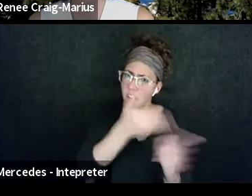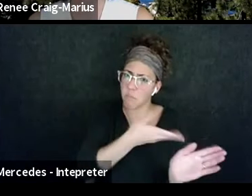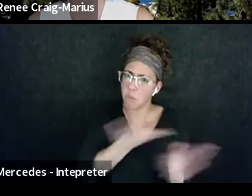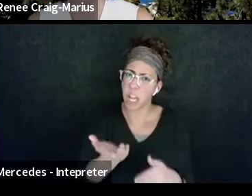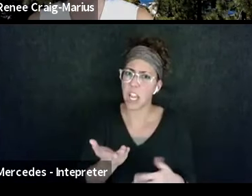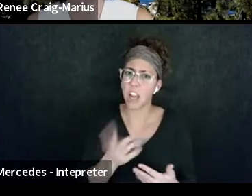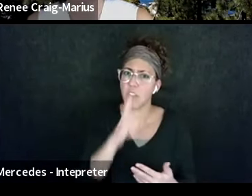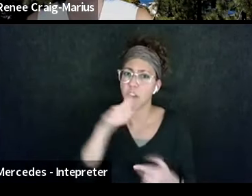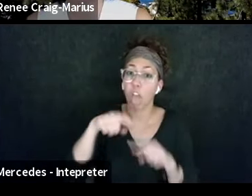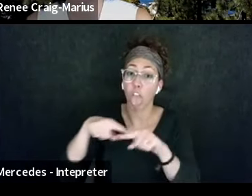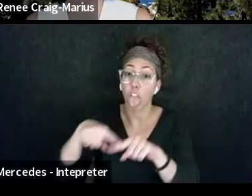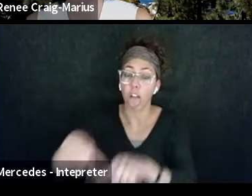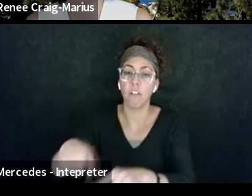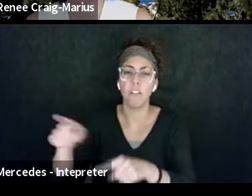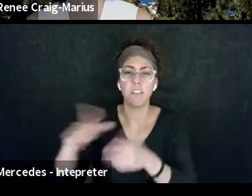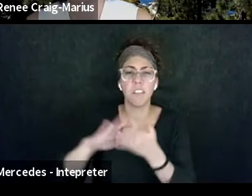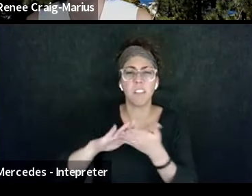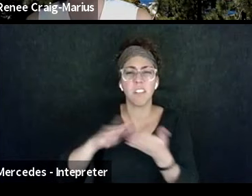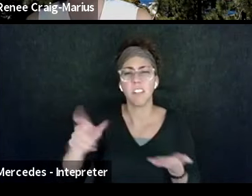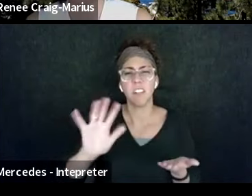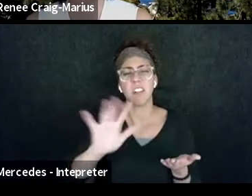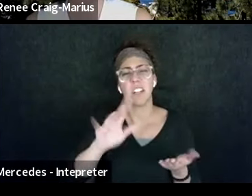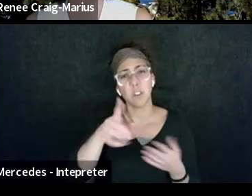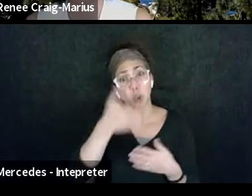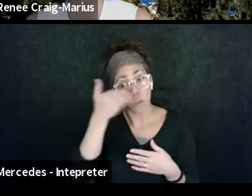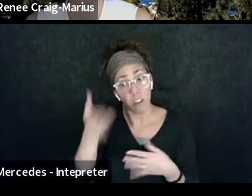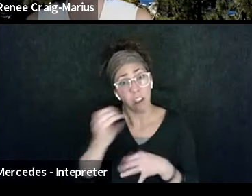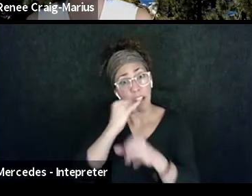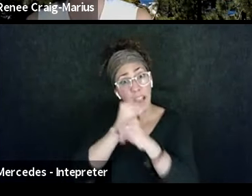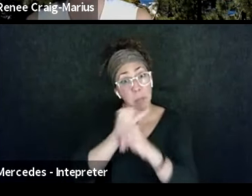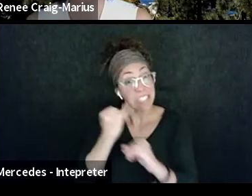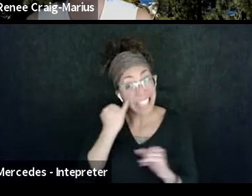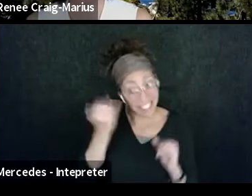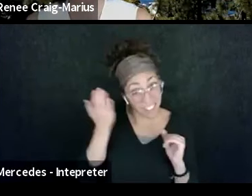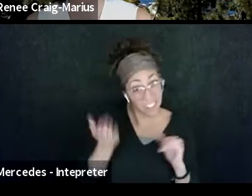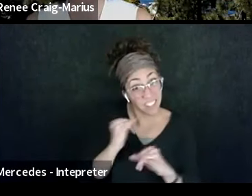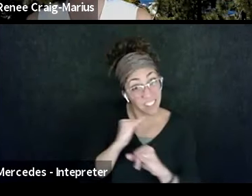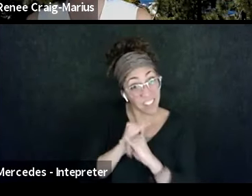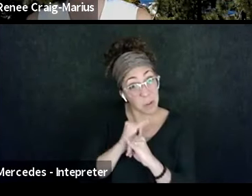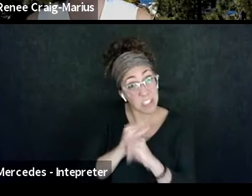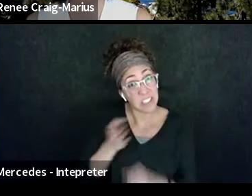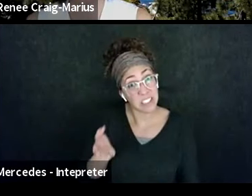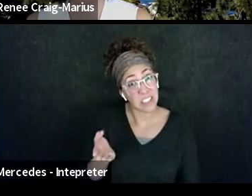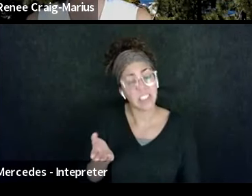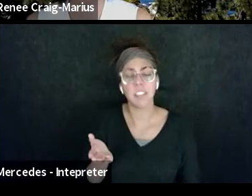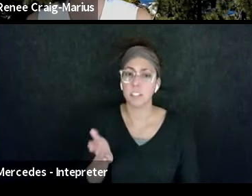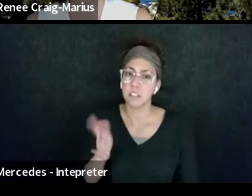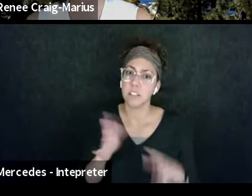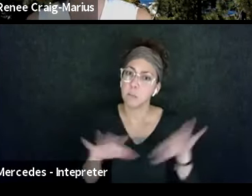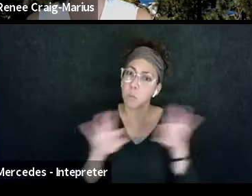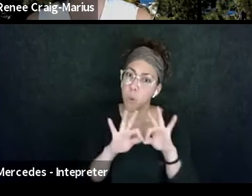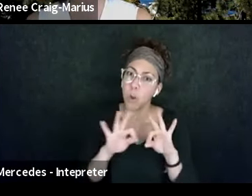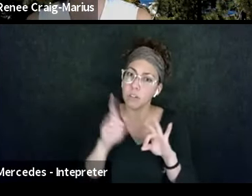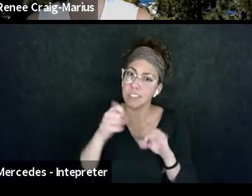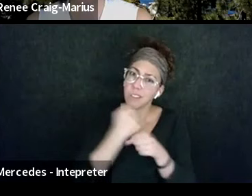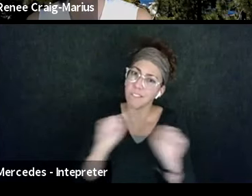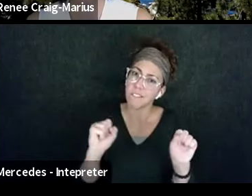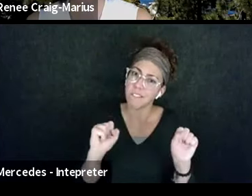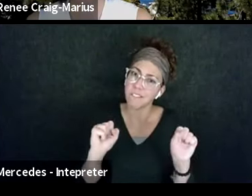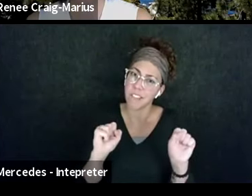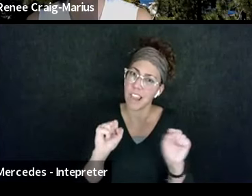that we do when you are on campus, if you are on campus, will be to maintain that safe working